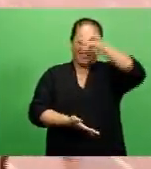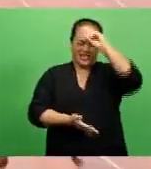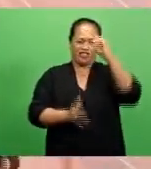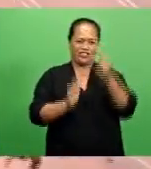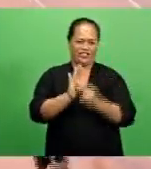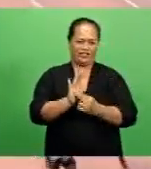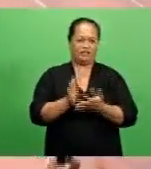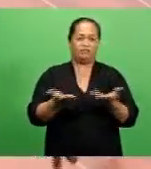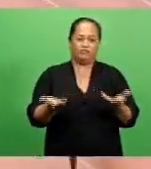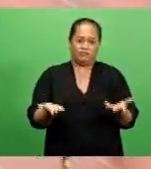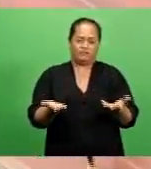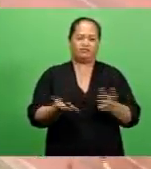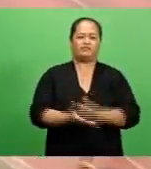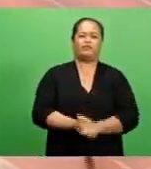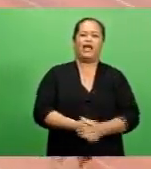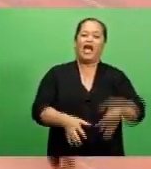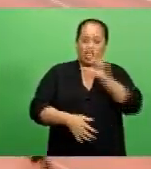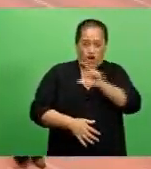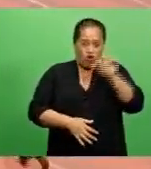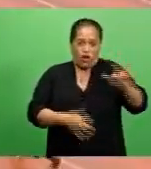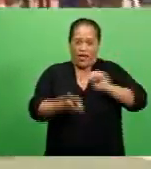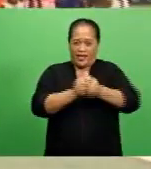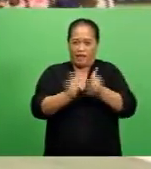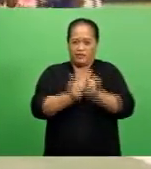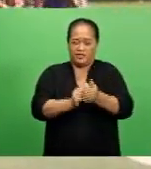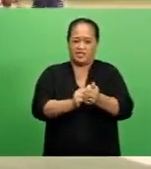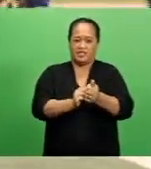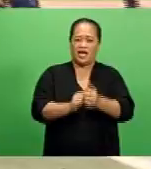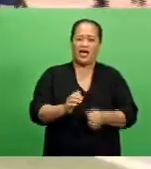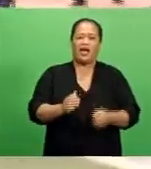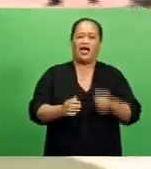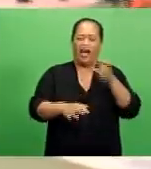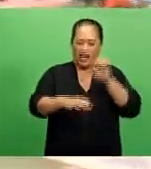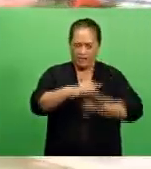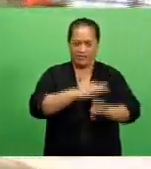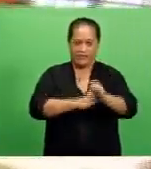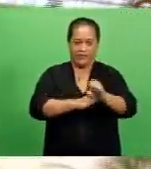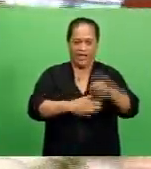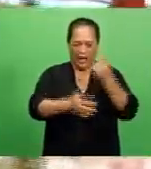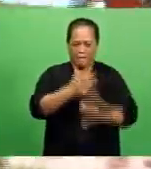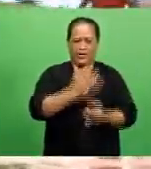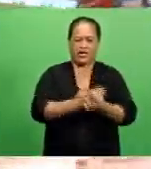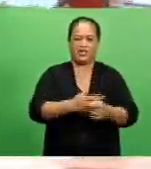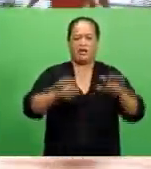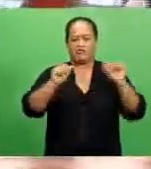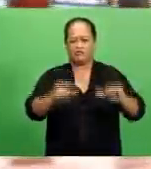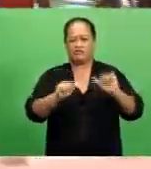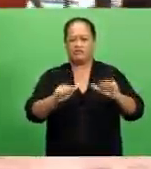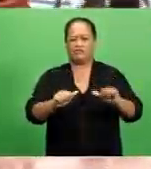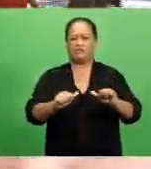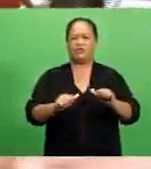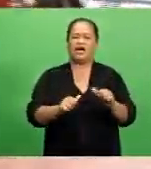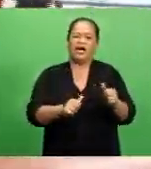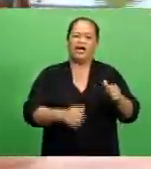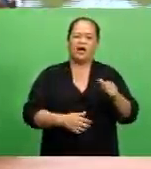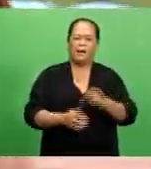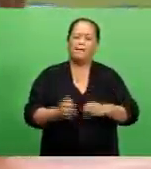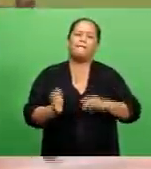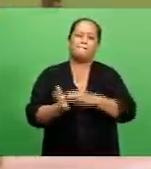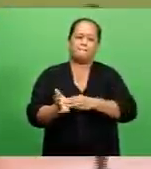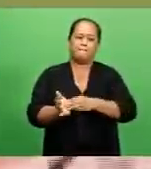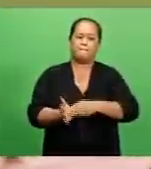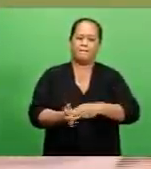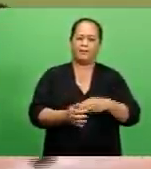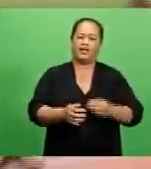present, decisions on the Coca-Cola Games, Milo Kachi, primary school athletics, Dean's rugby competition and others are on